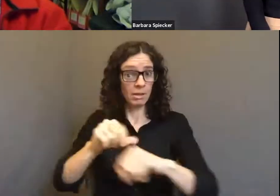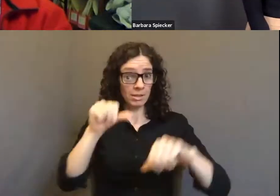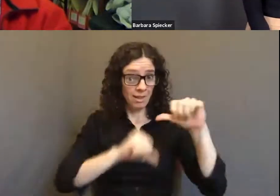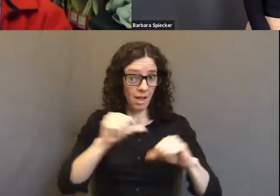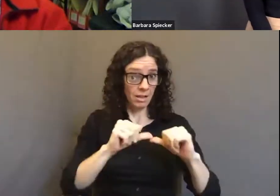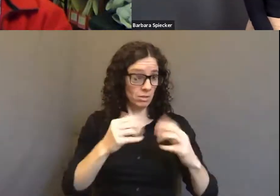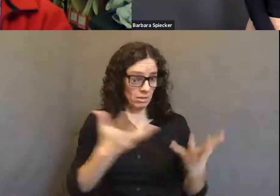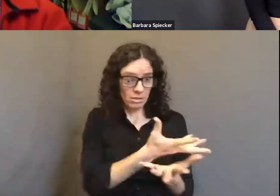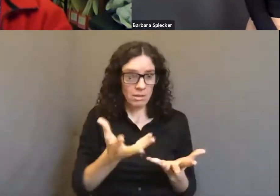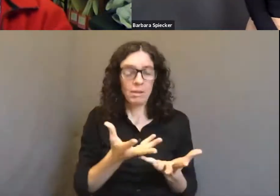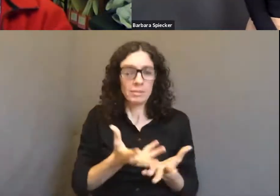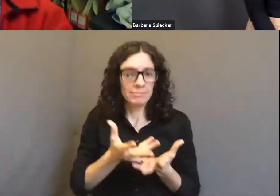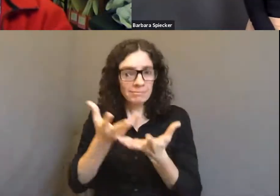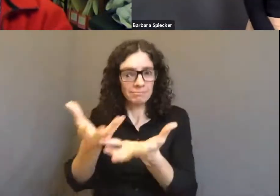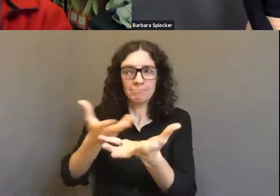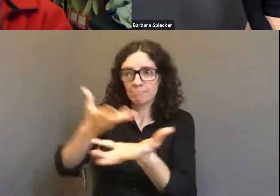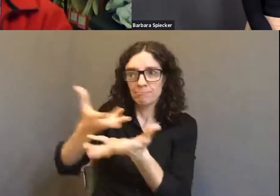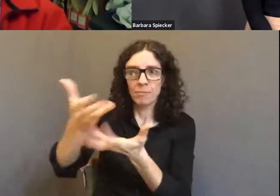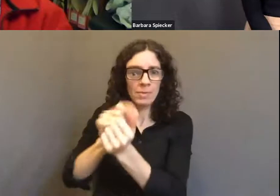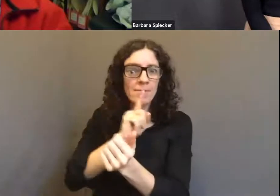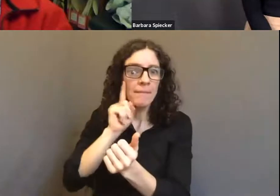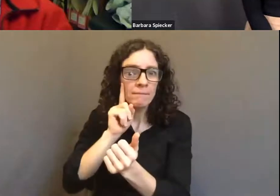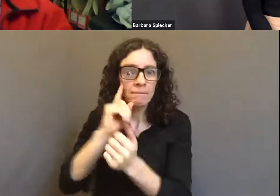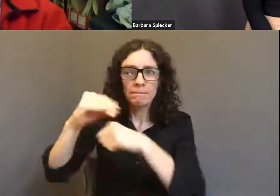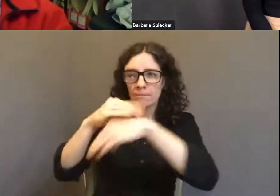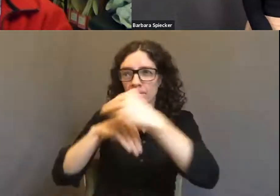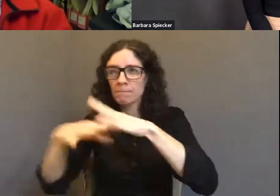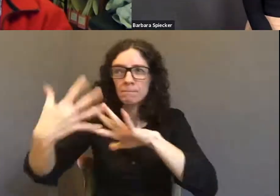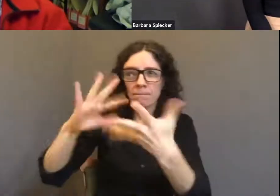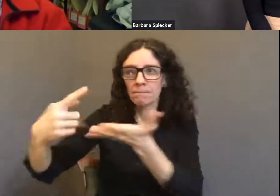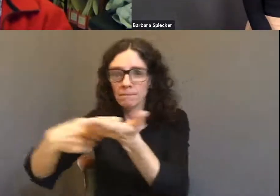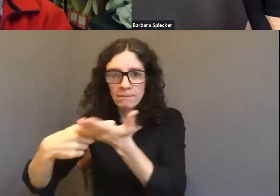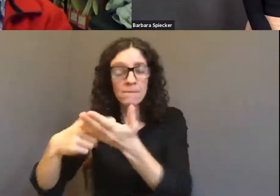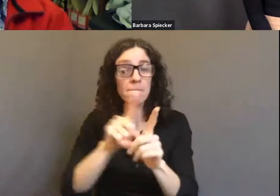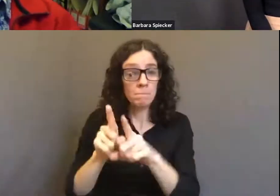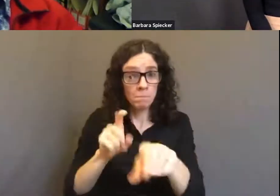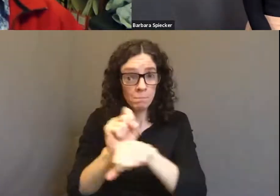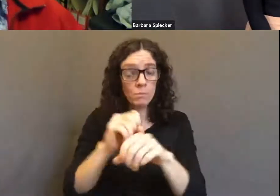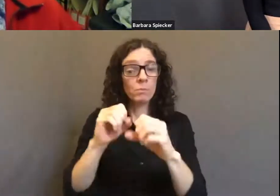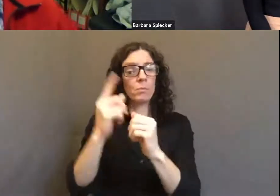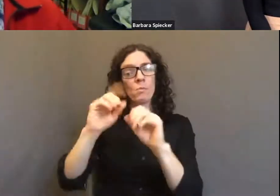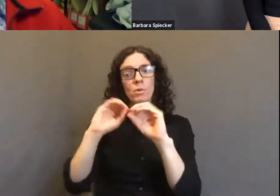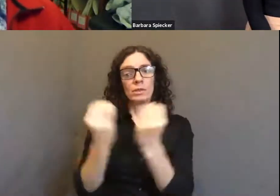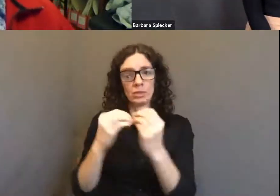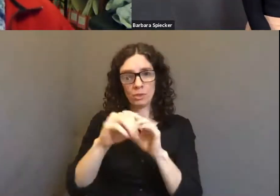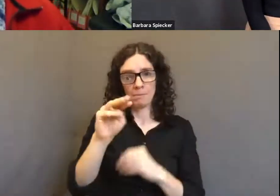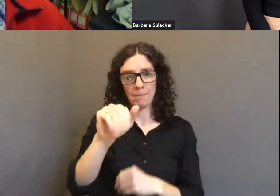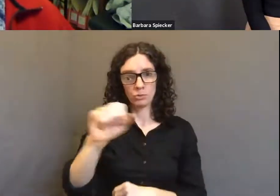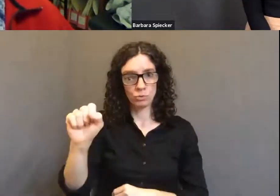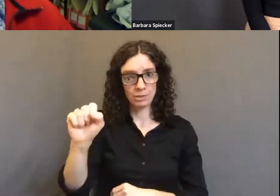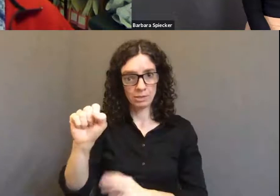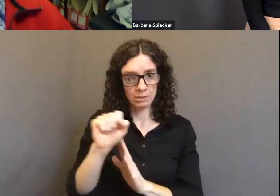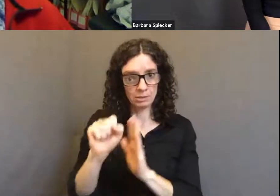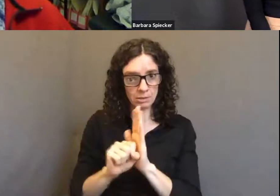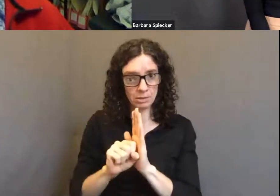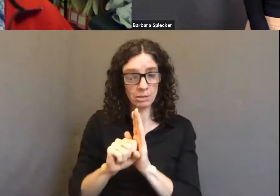community. And she's also works with an organization in Massachusetts that has